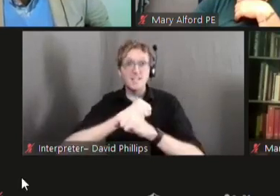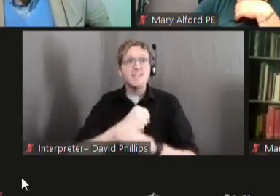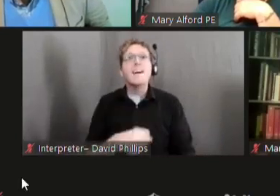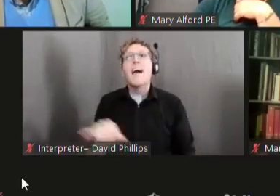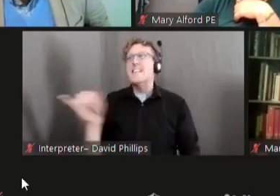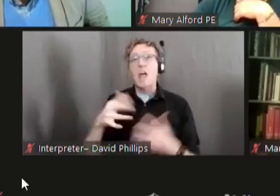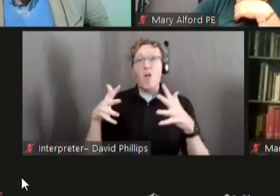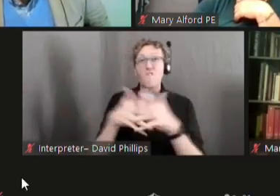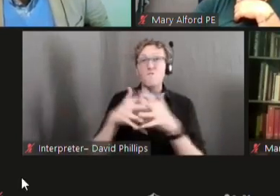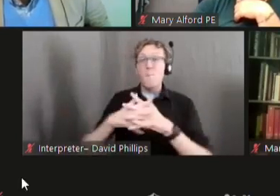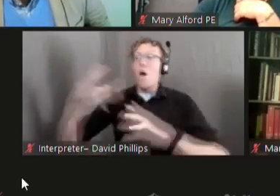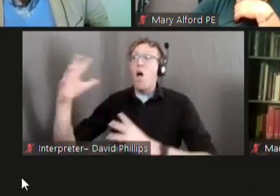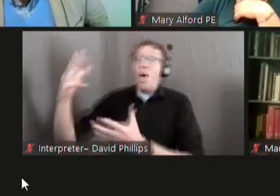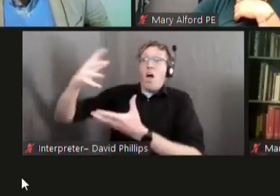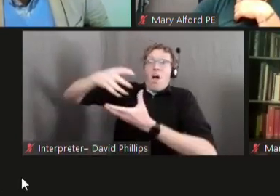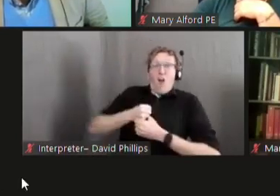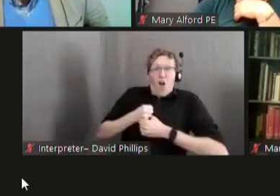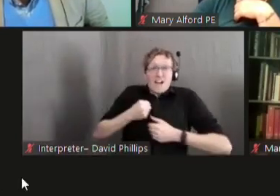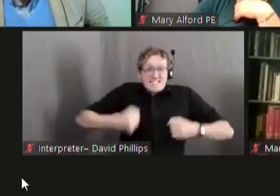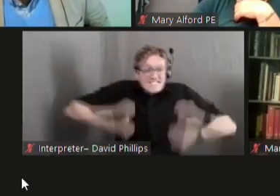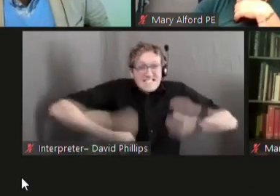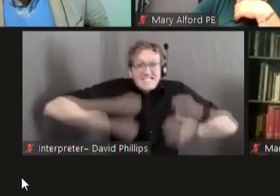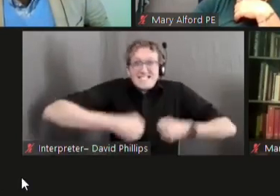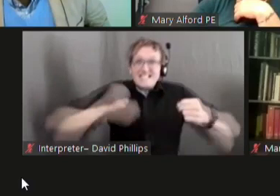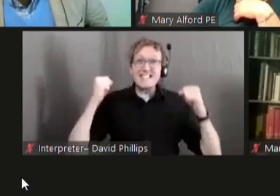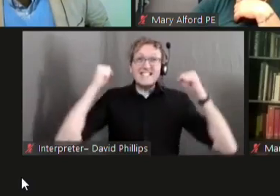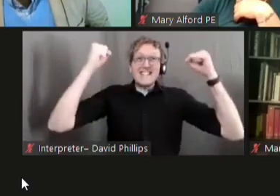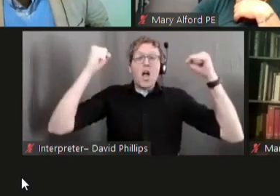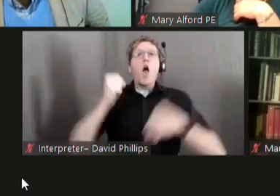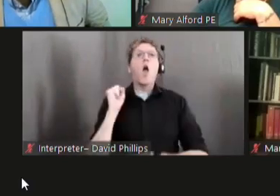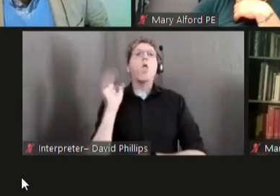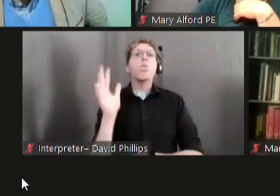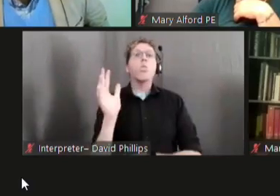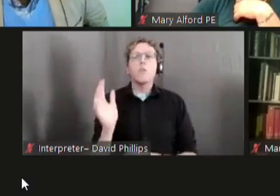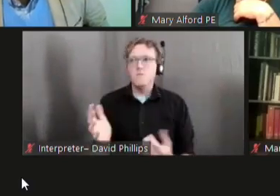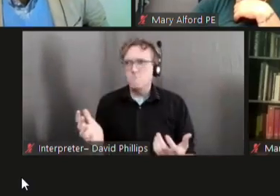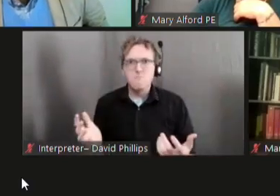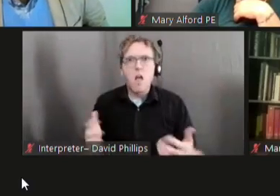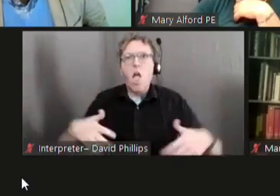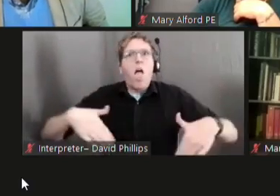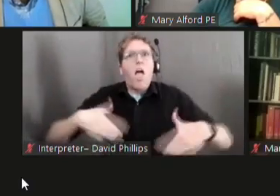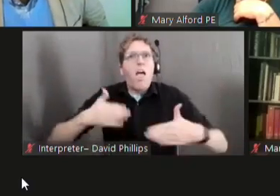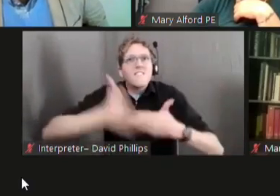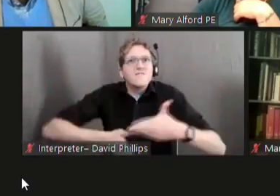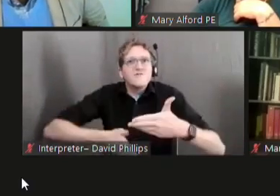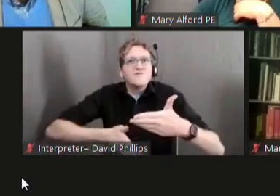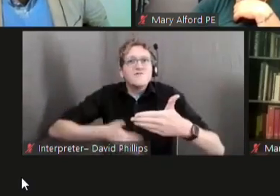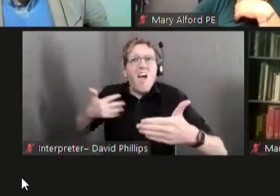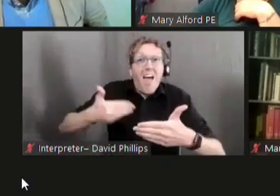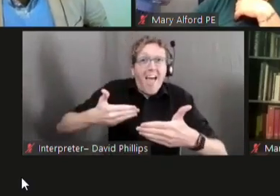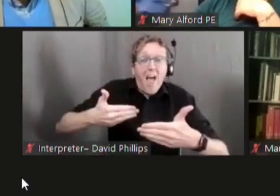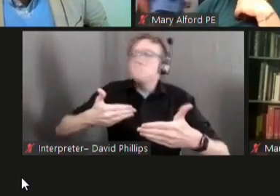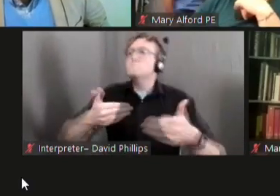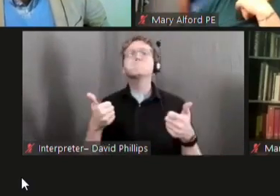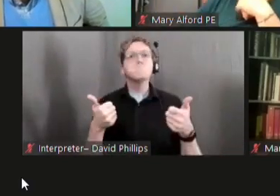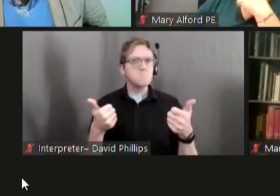minute to go. We were running it back for a touchdown and we decided to spike the ball on the 5-yard line because we didn't finish. We didn't get everybody